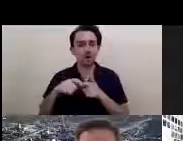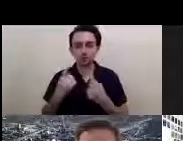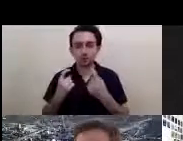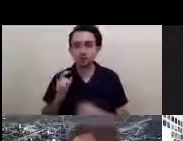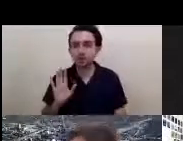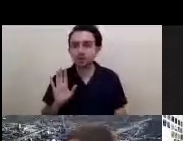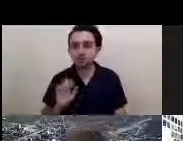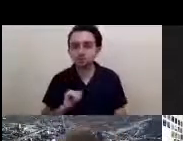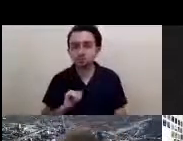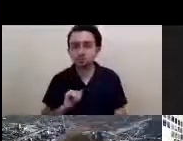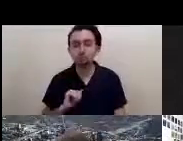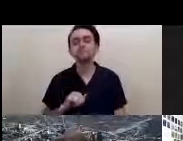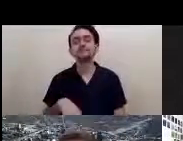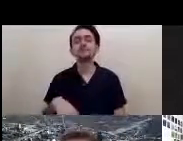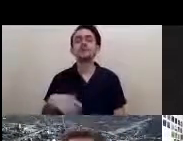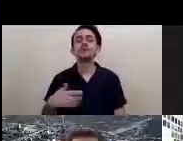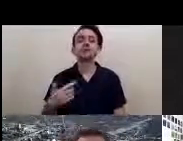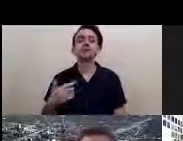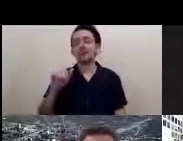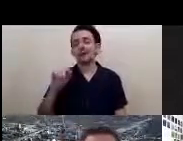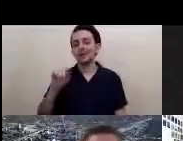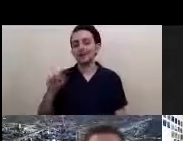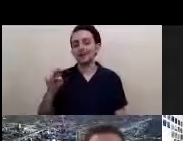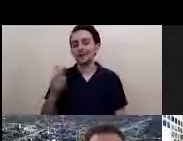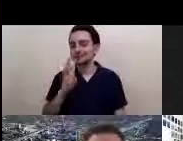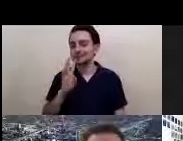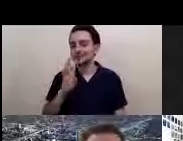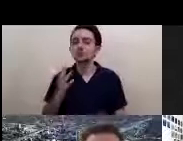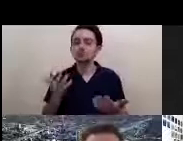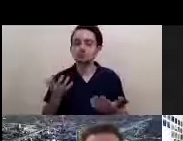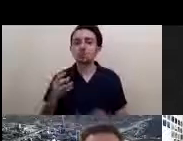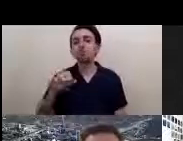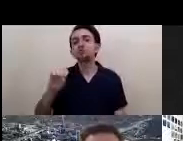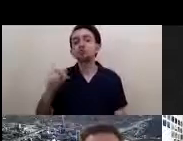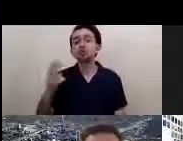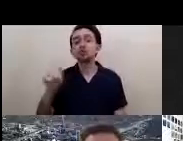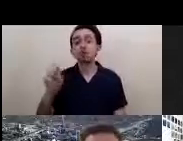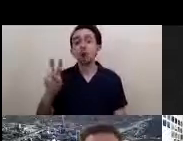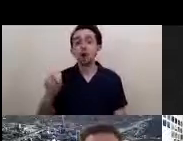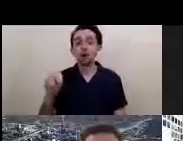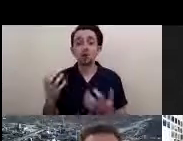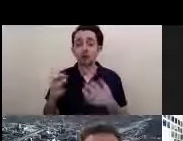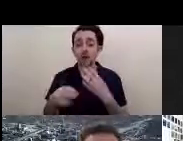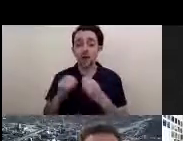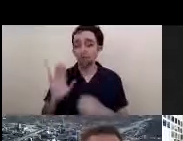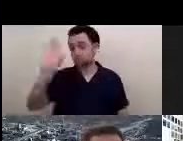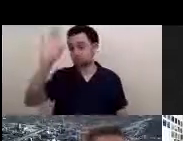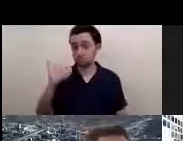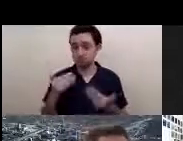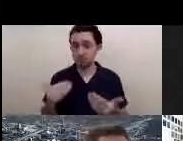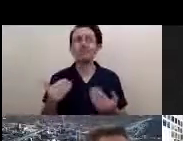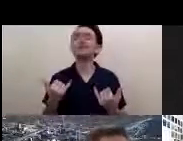So Sean, I'll have you chime in as well. So basically today and now is the time for you to choose the area